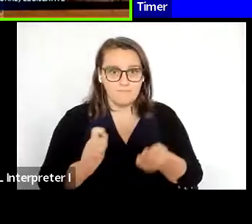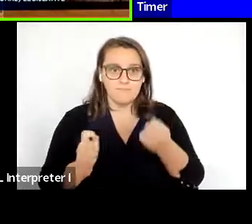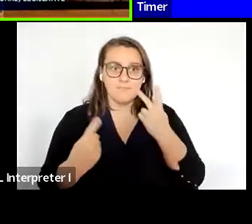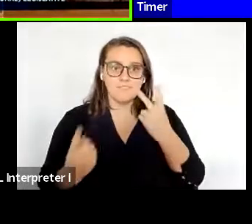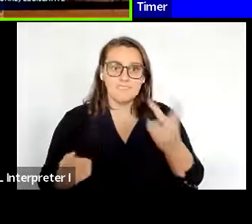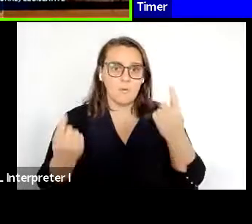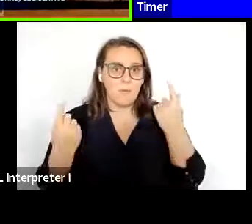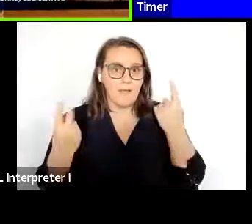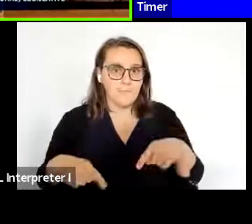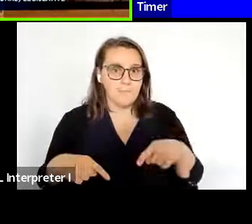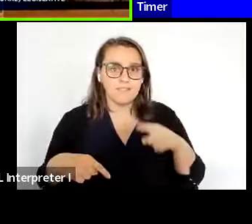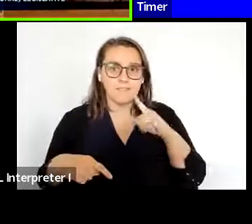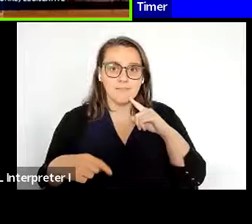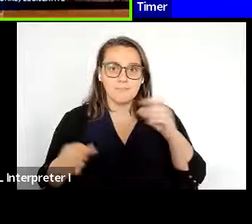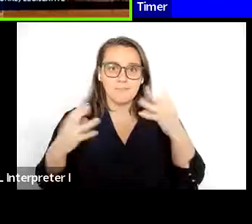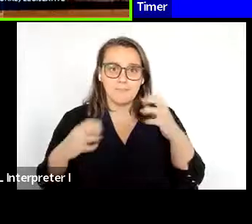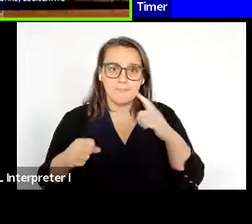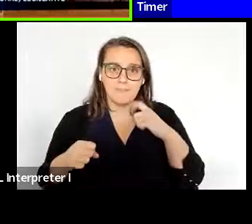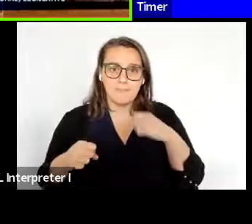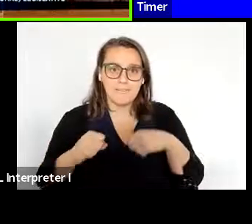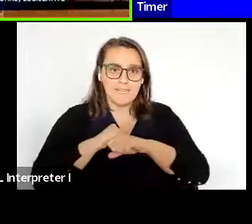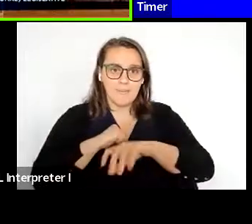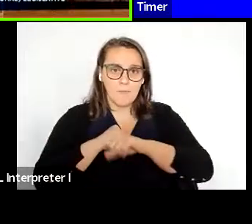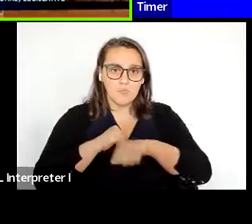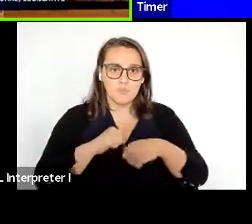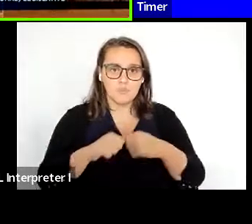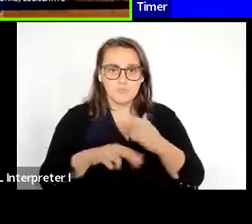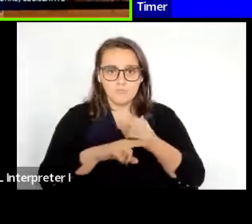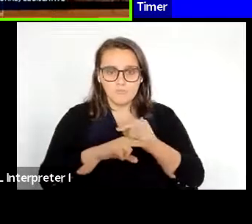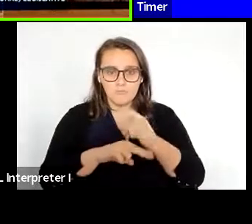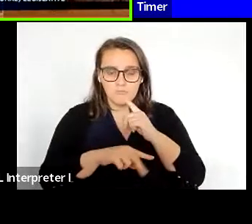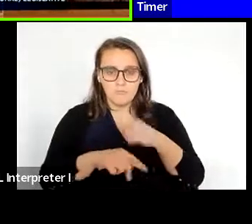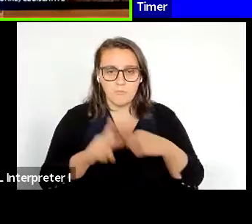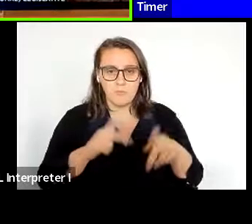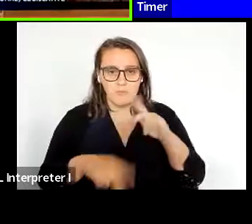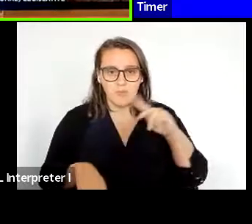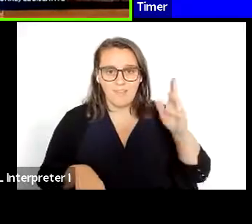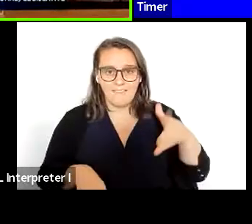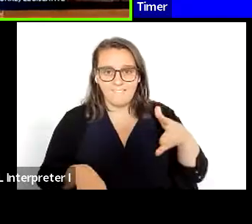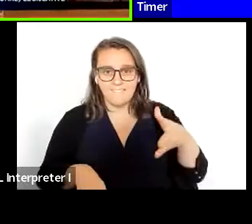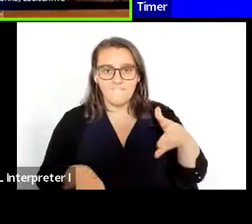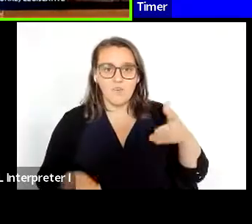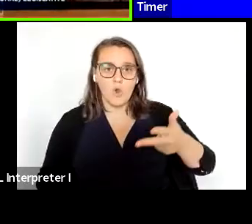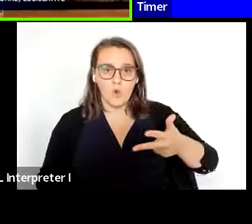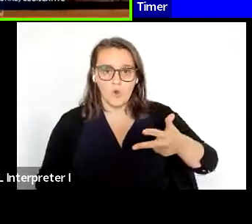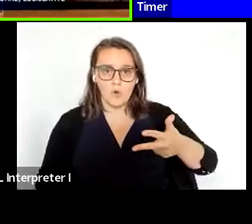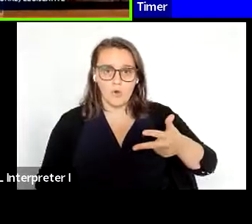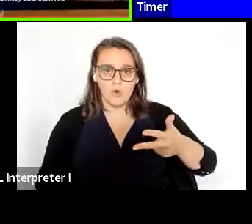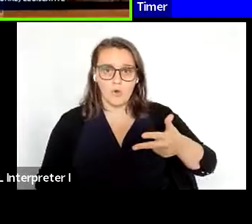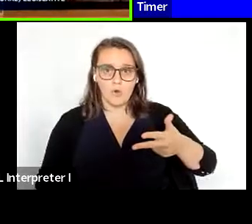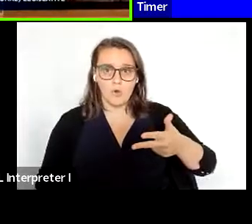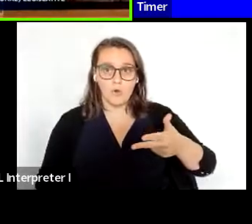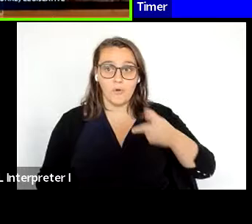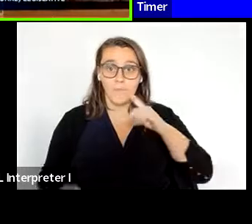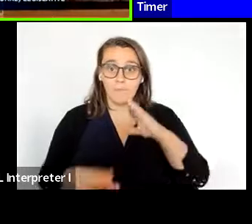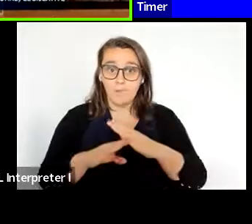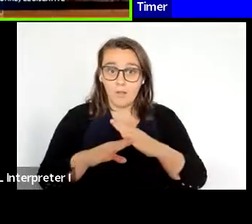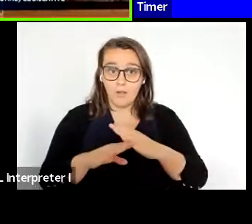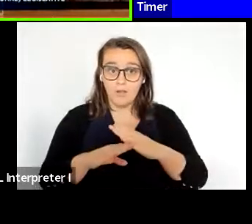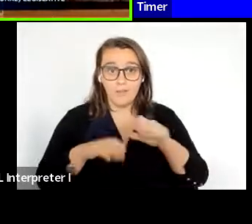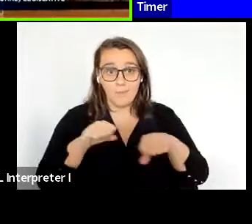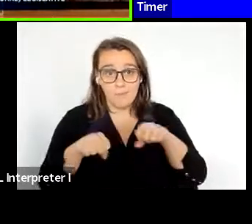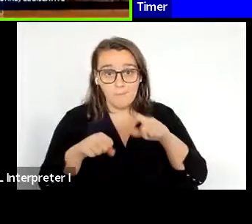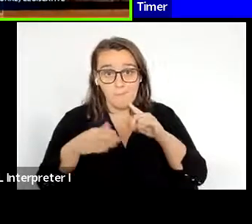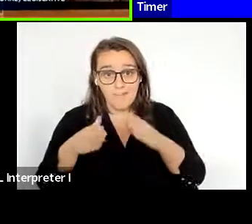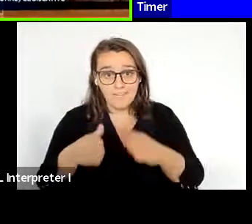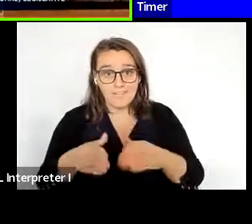commercial corridors where the roadways get choked off by people that are just leaving their cars in the middle of the road or blocking bike lanes or blocking crosswalks.